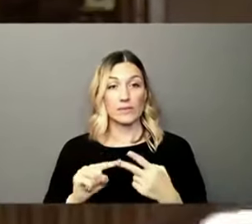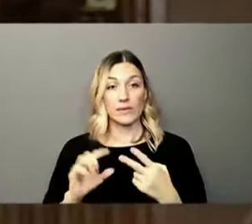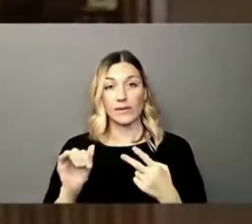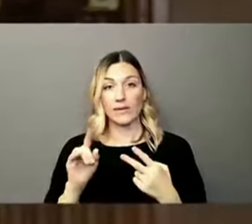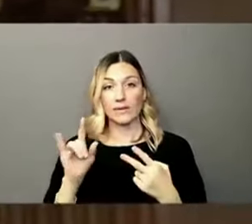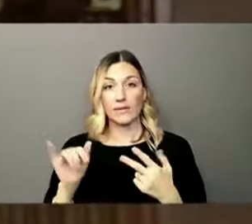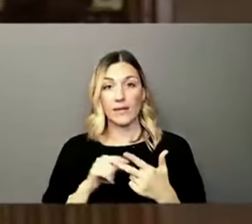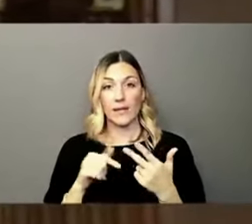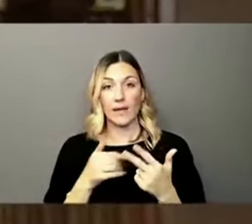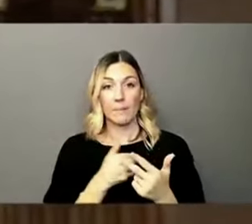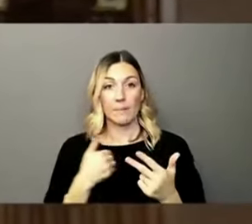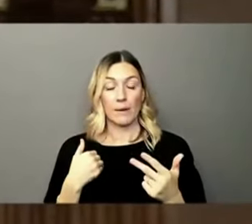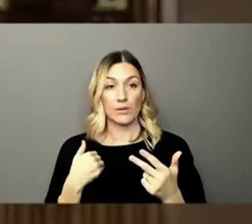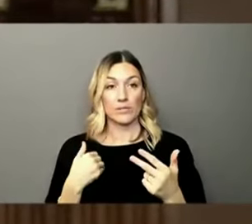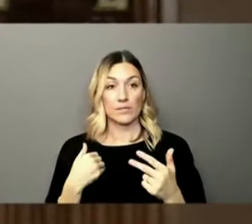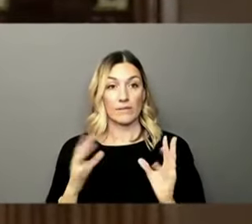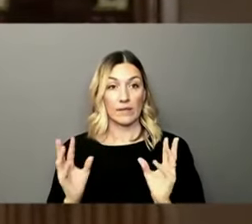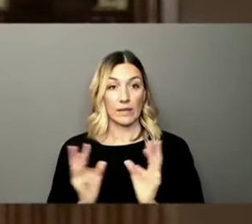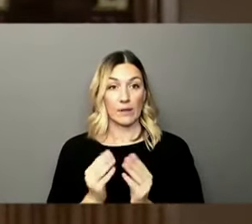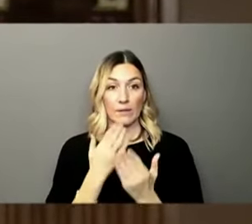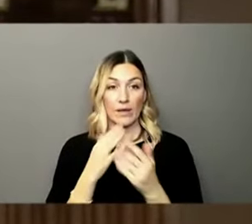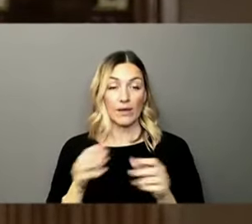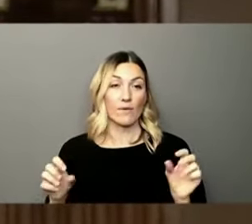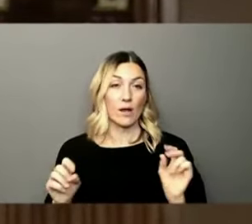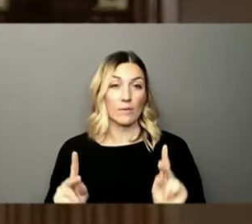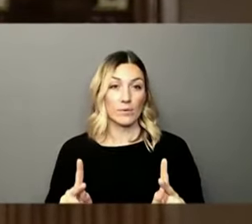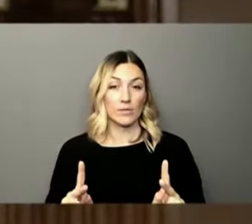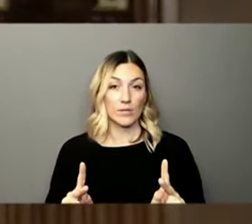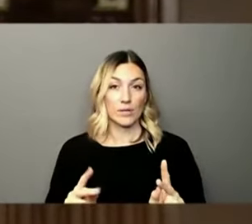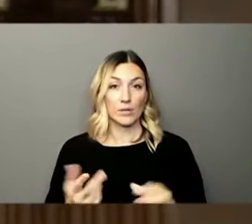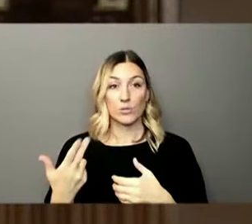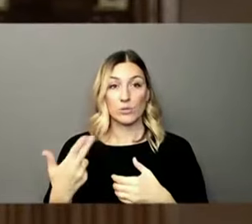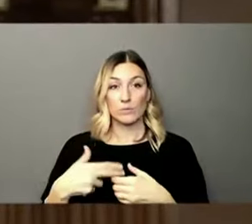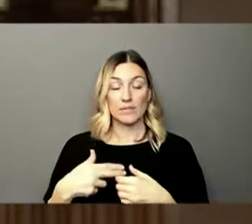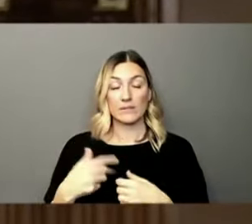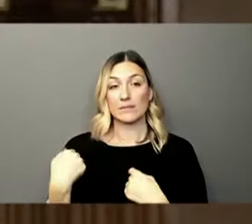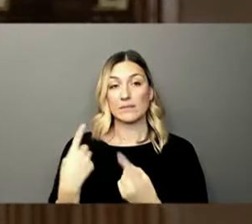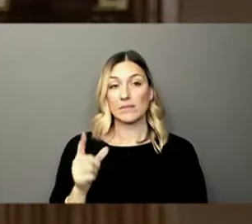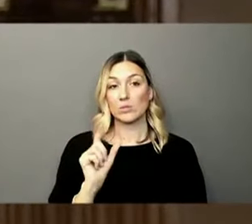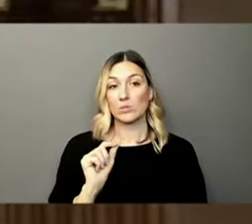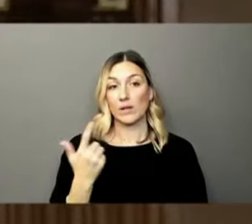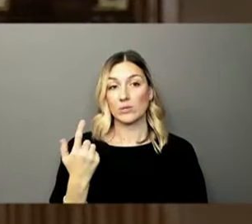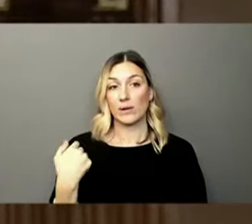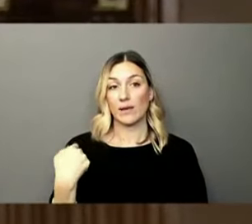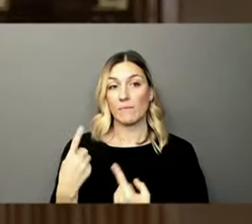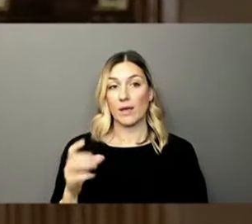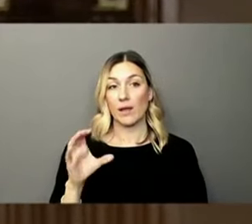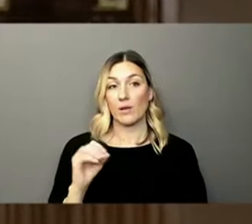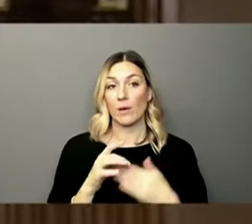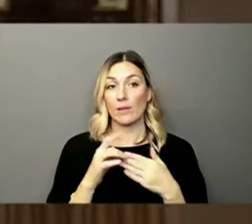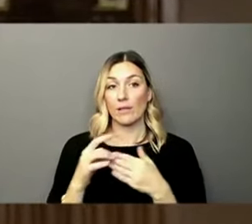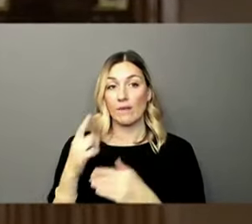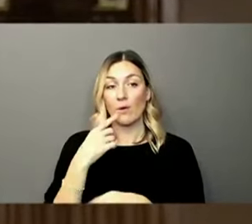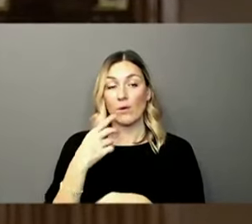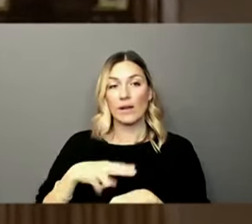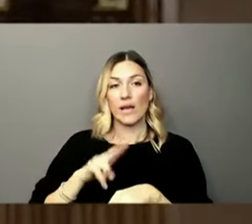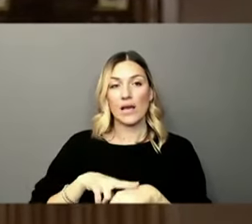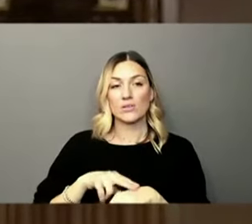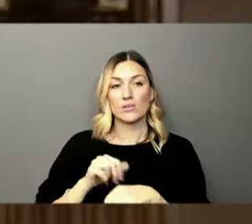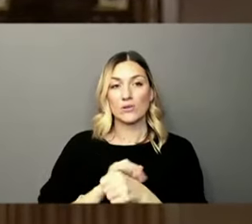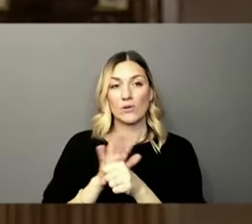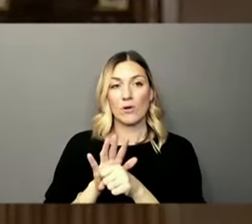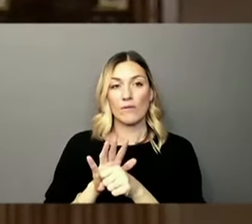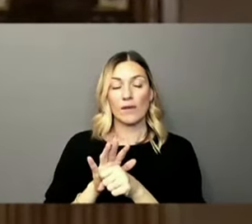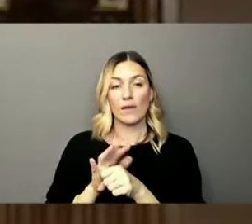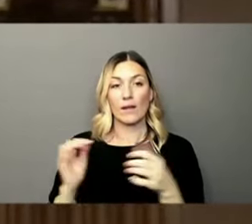thank you for the opportunity to participate. Since 2021, I've been the co-lead for the National COVID Cohort Collaboratives